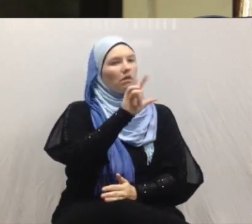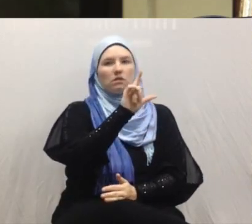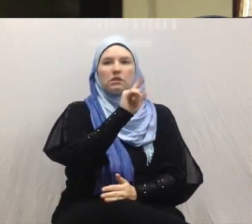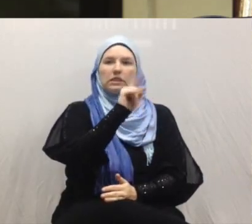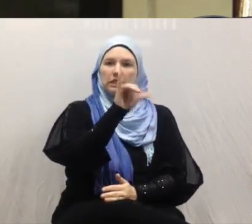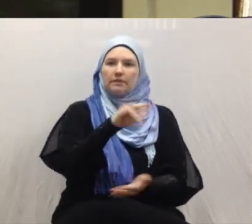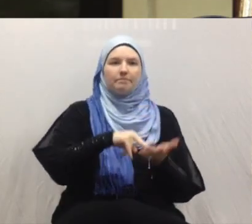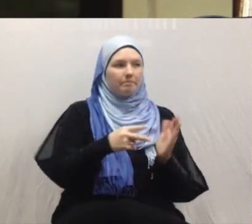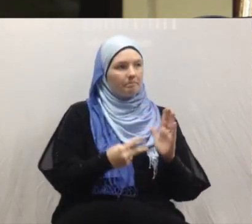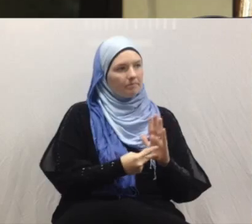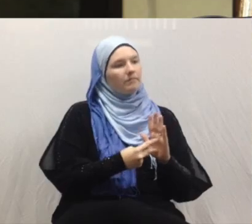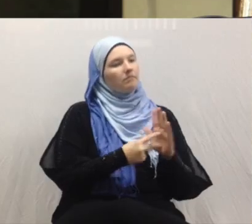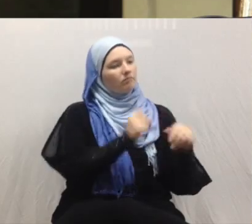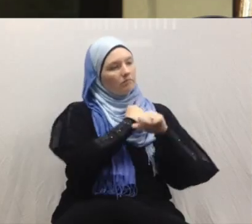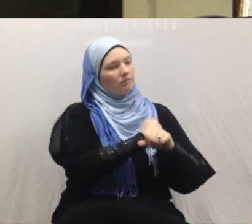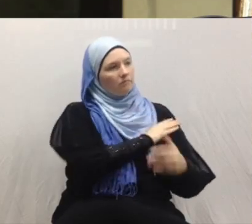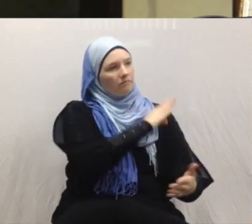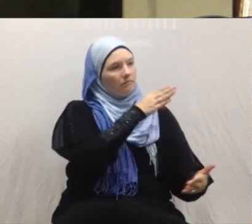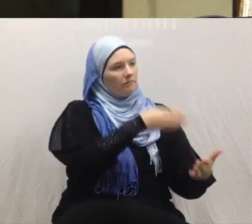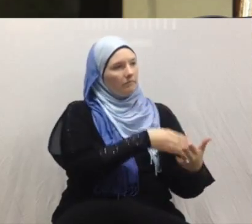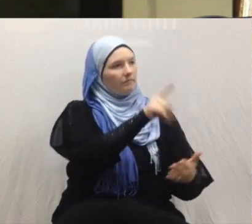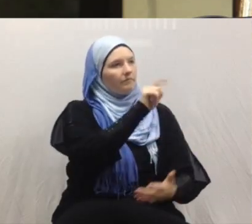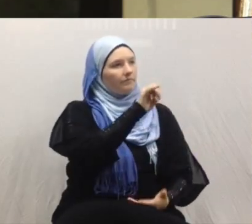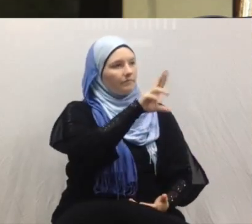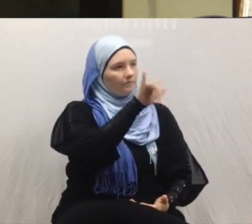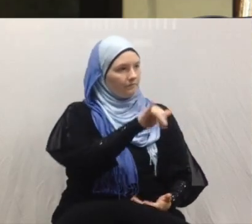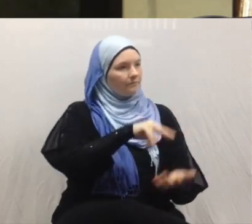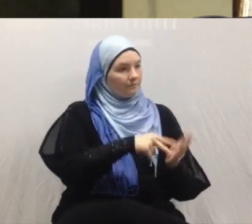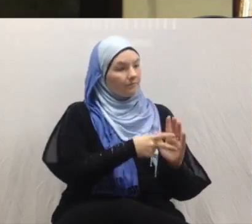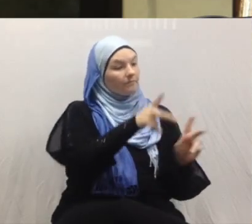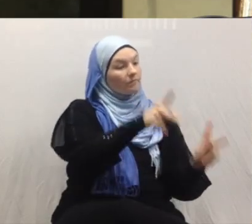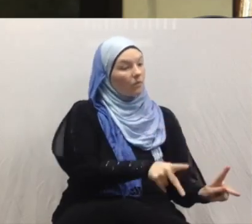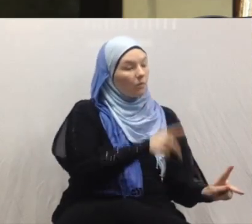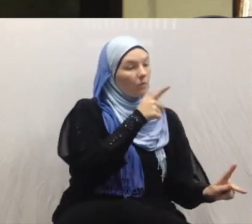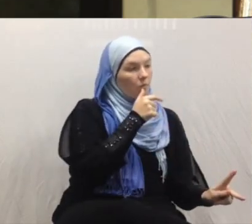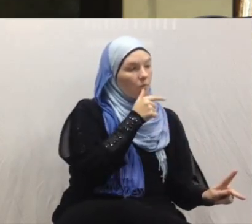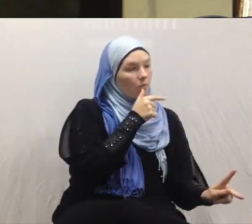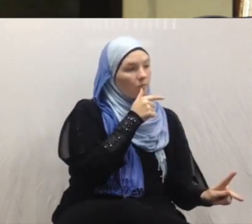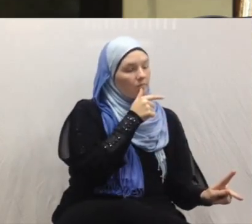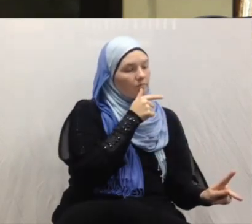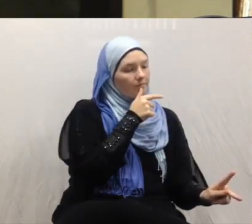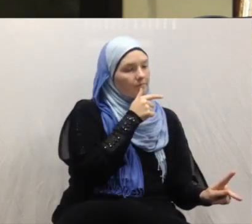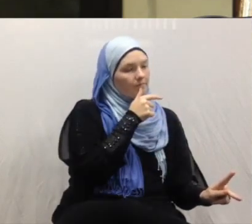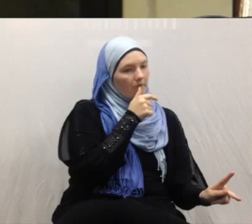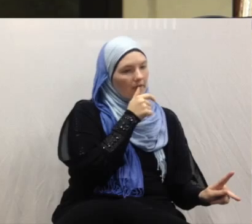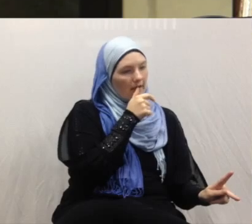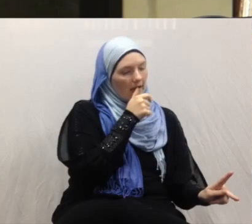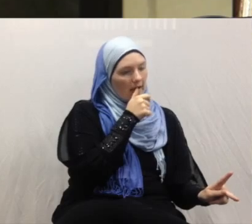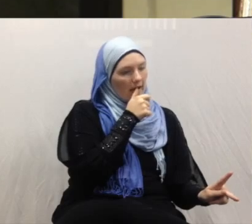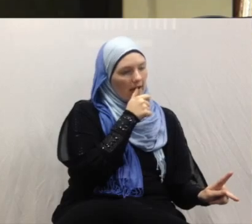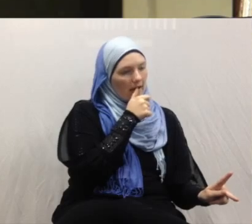protection against treachery, which means treason. He who acquires oath acquires it for